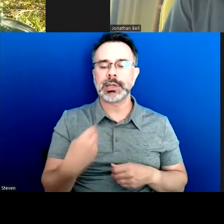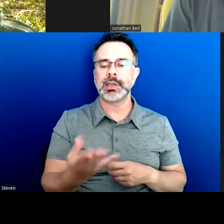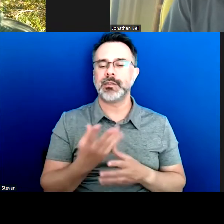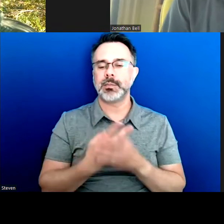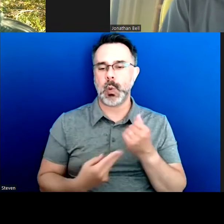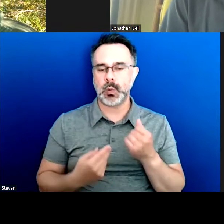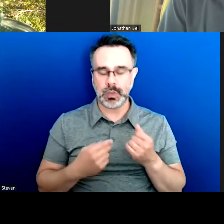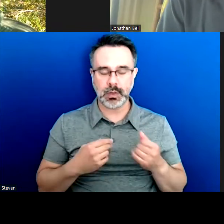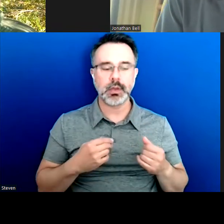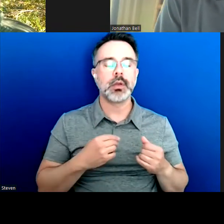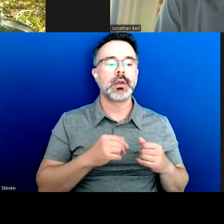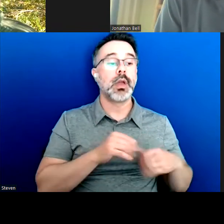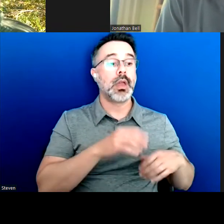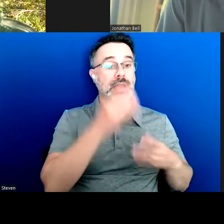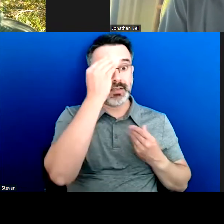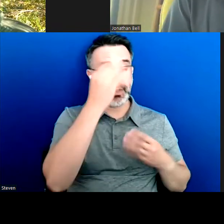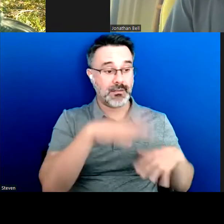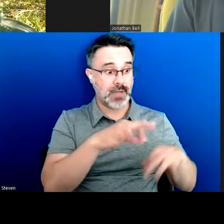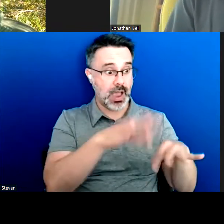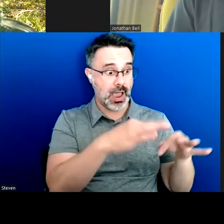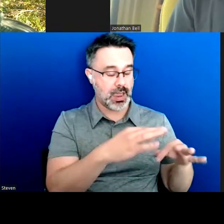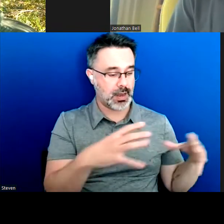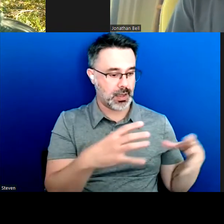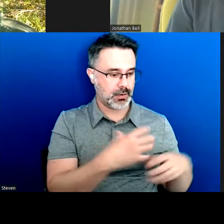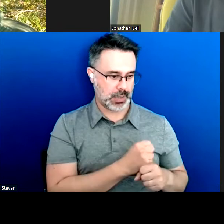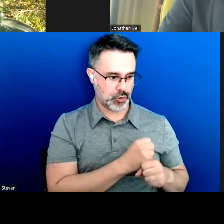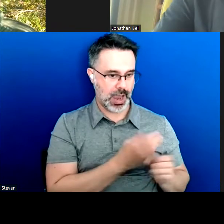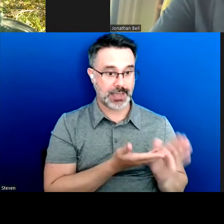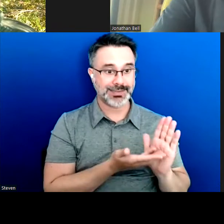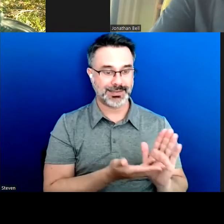summarized findings and direct quotes. Next slide, please.